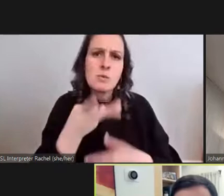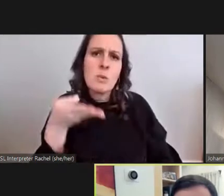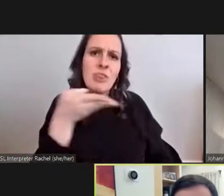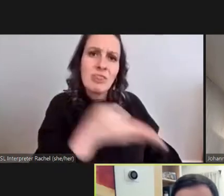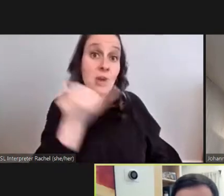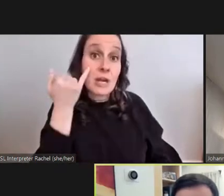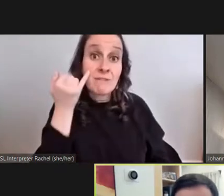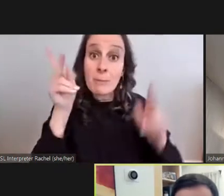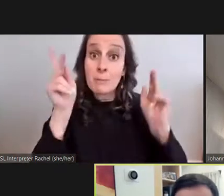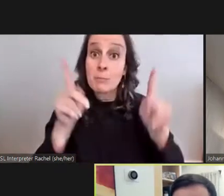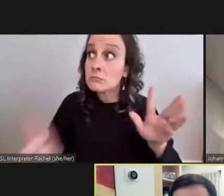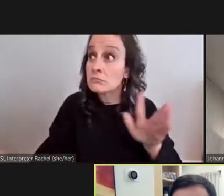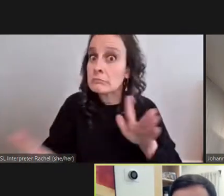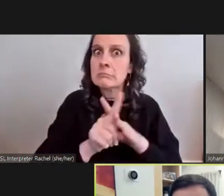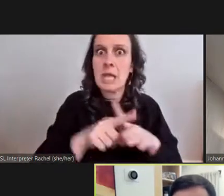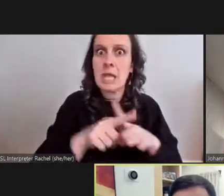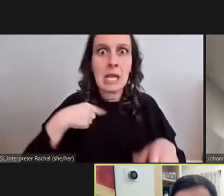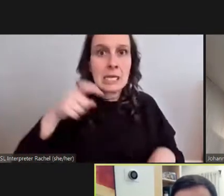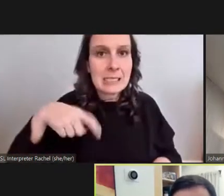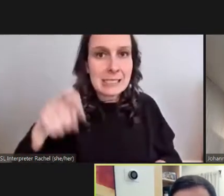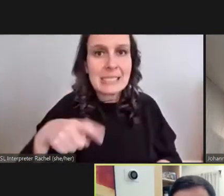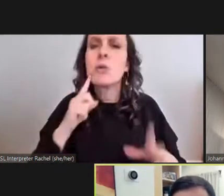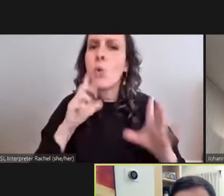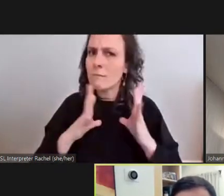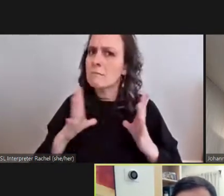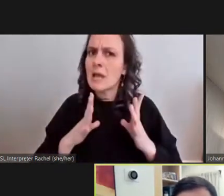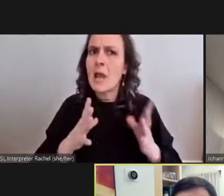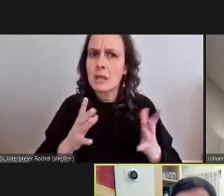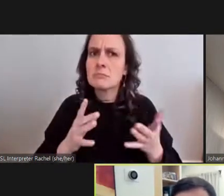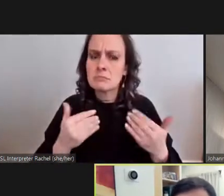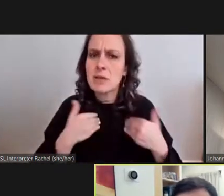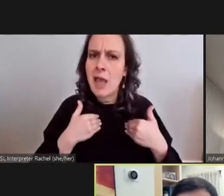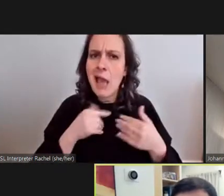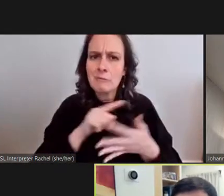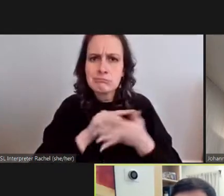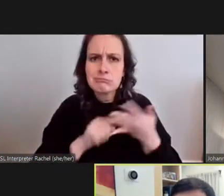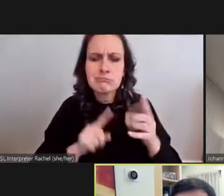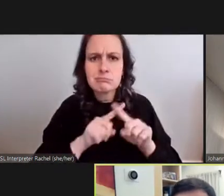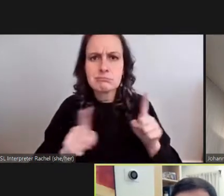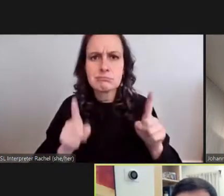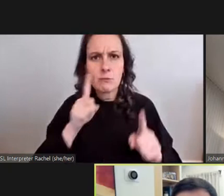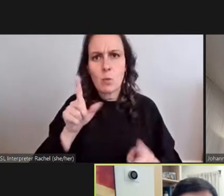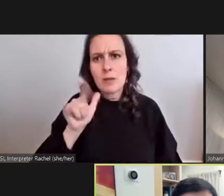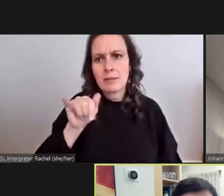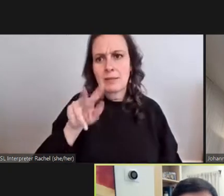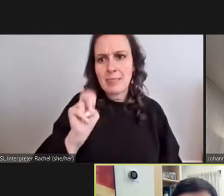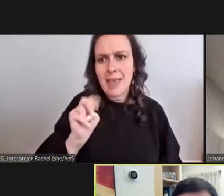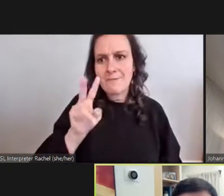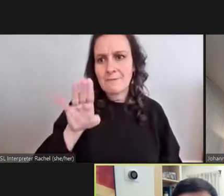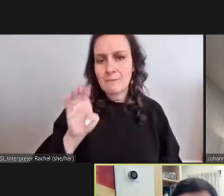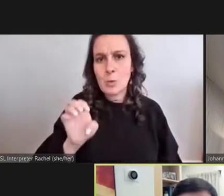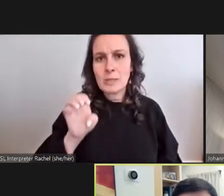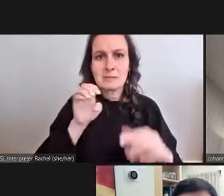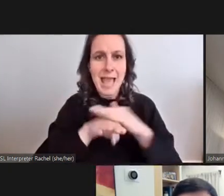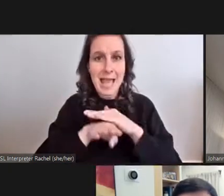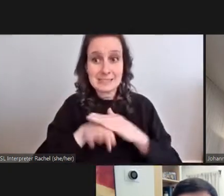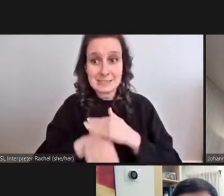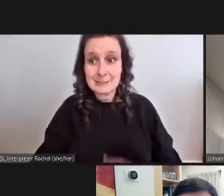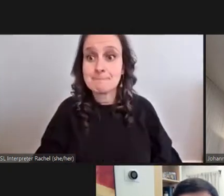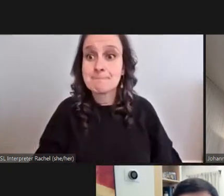event that somebody needs that to access the Live Voice app from their device.